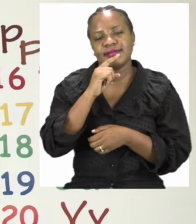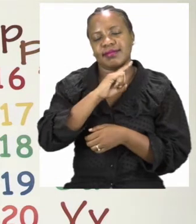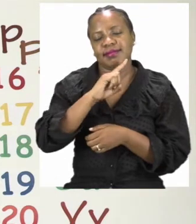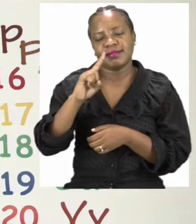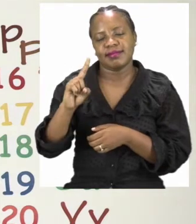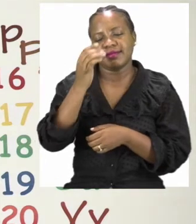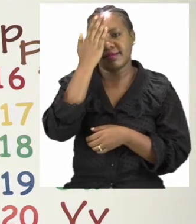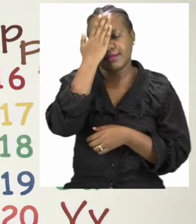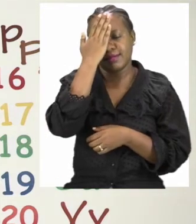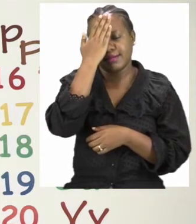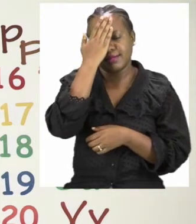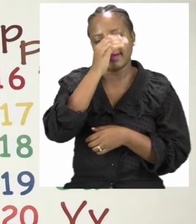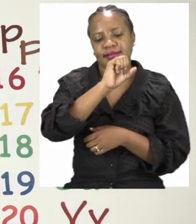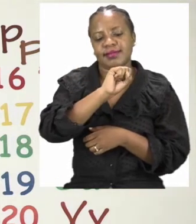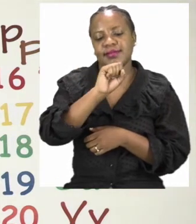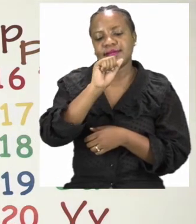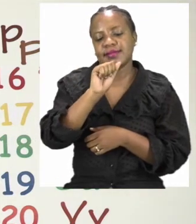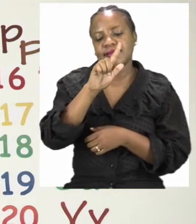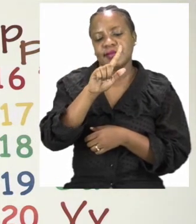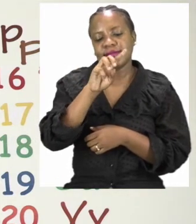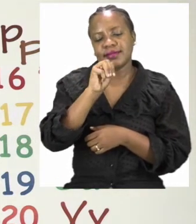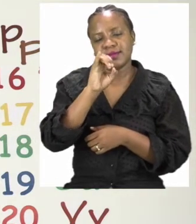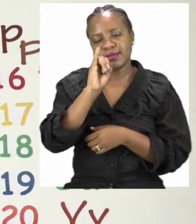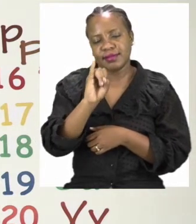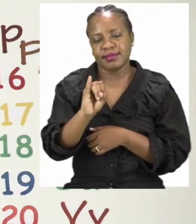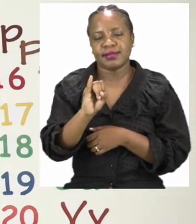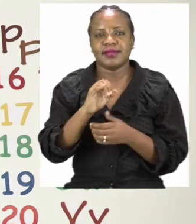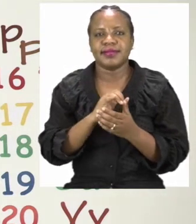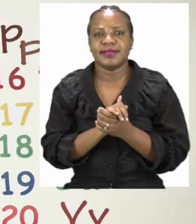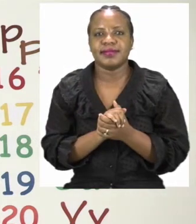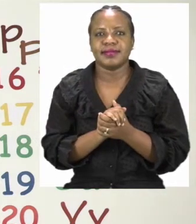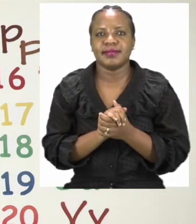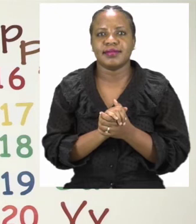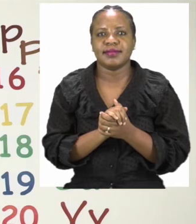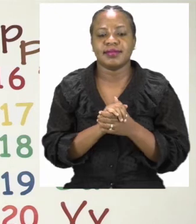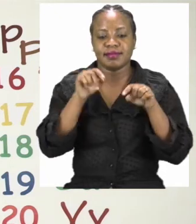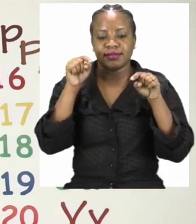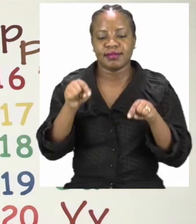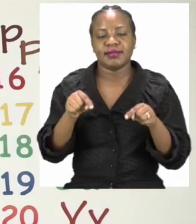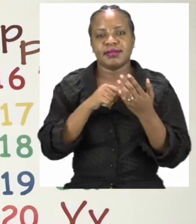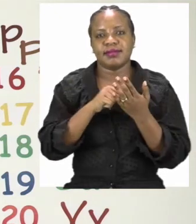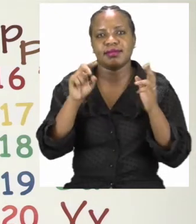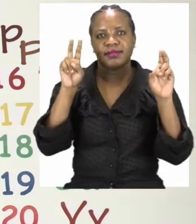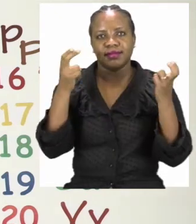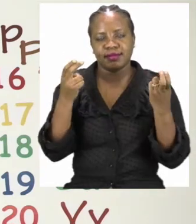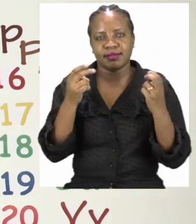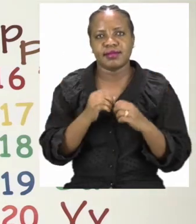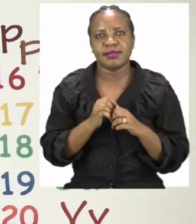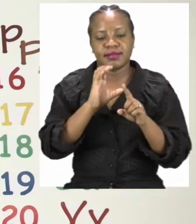Mutsa and thank you so much for joining me today. Our theme this week